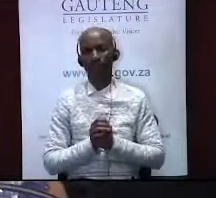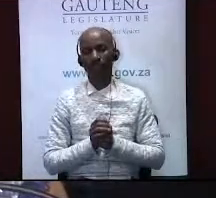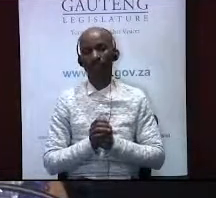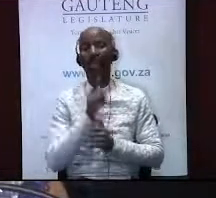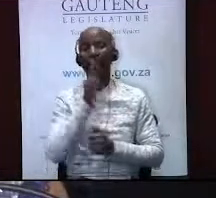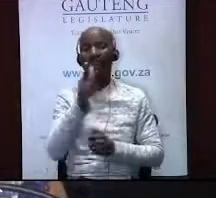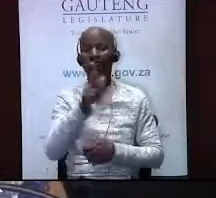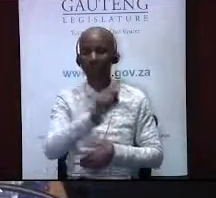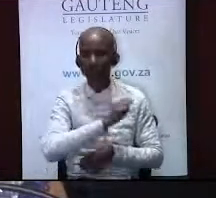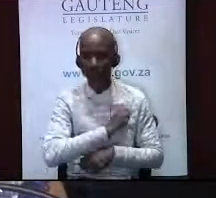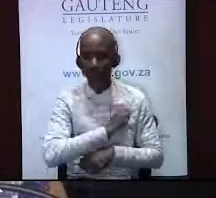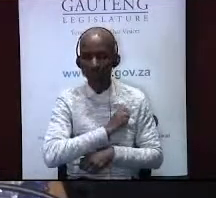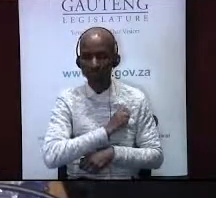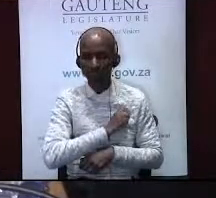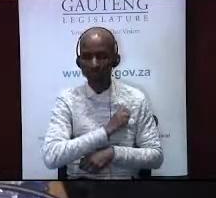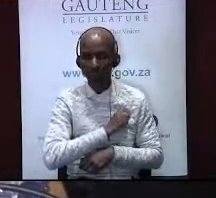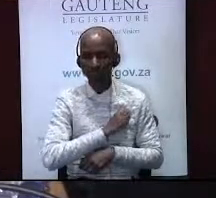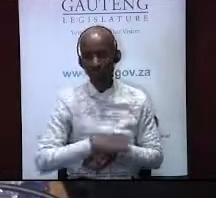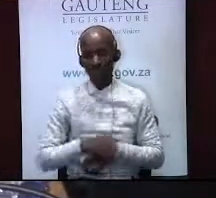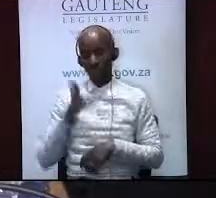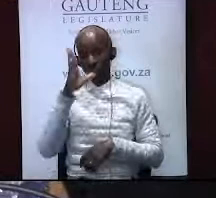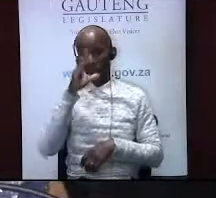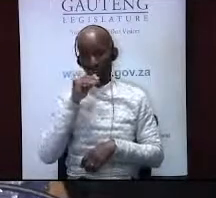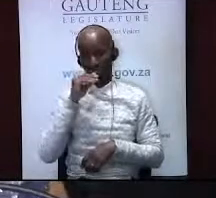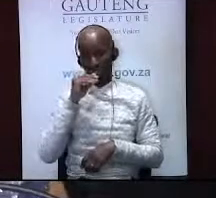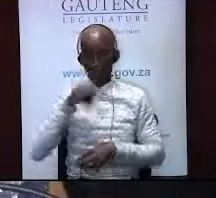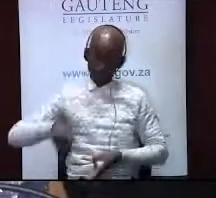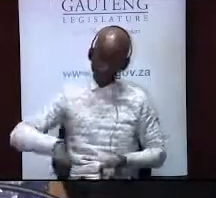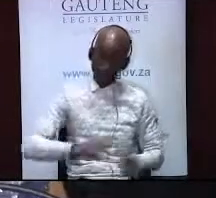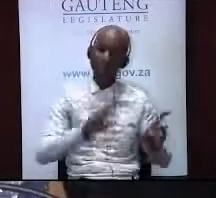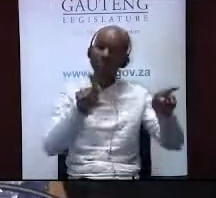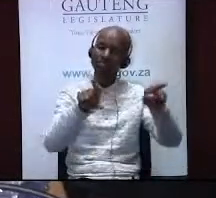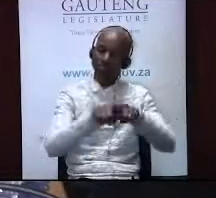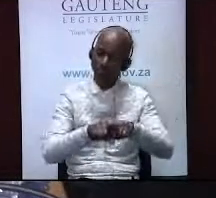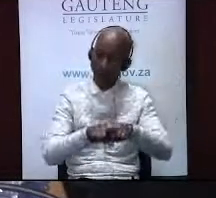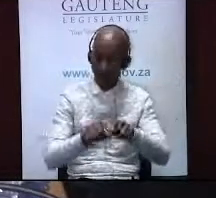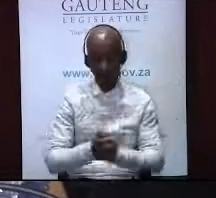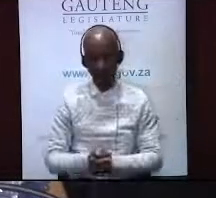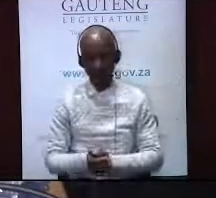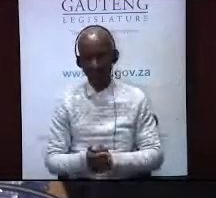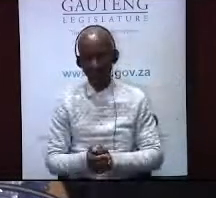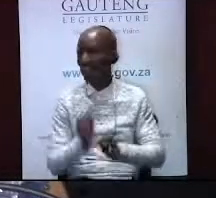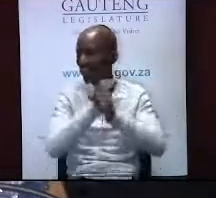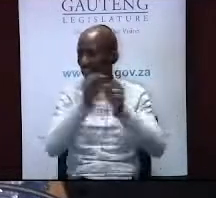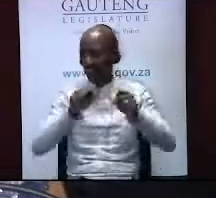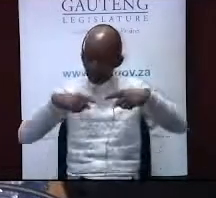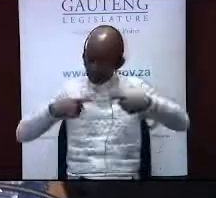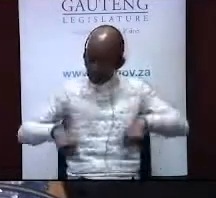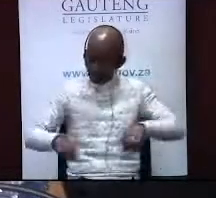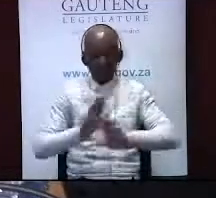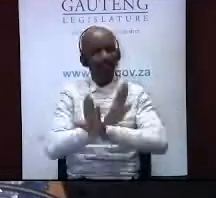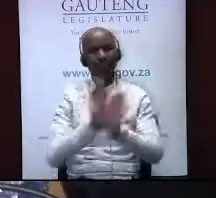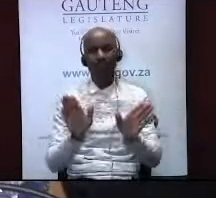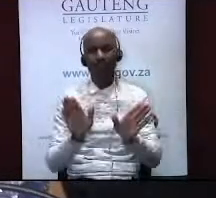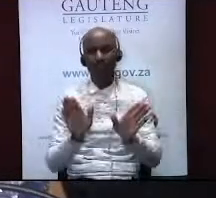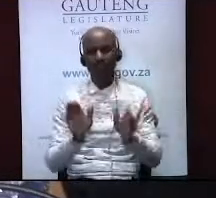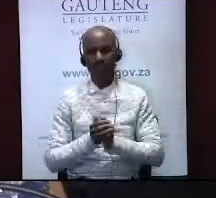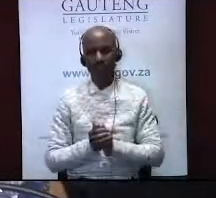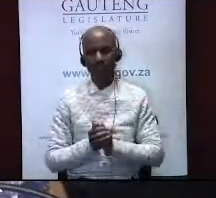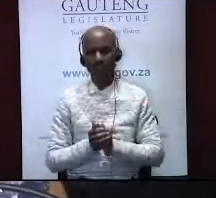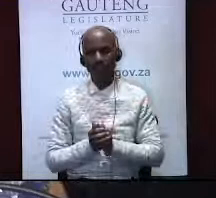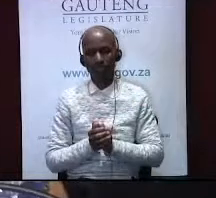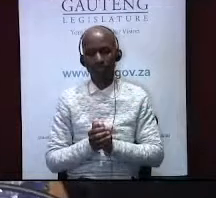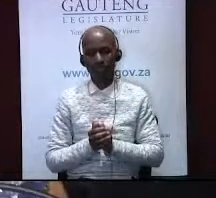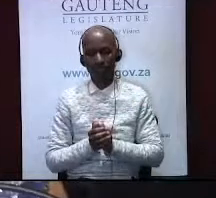Tell the truth. Speak it the way it is. Do not be afraid to